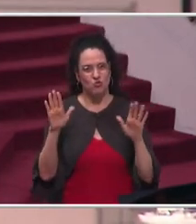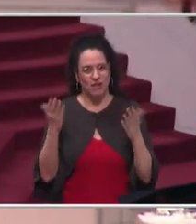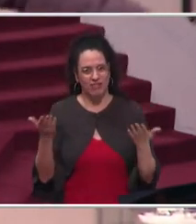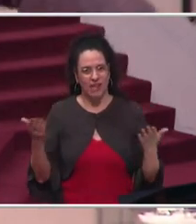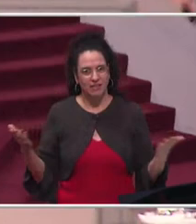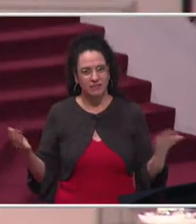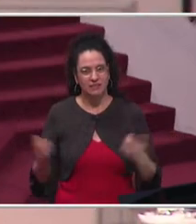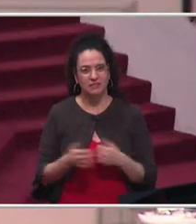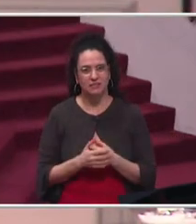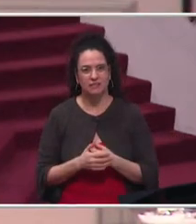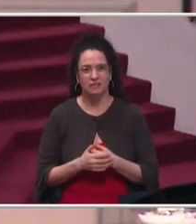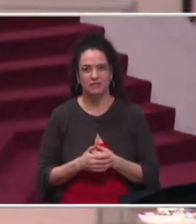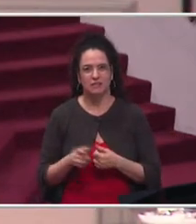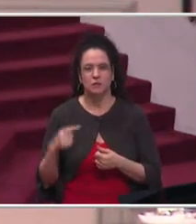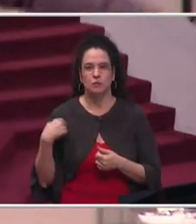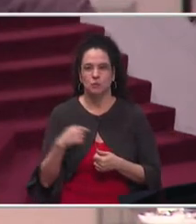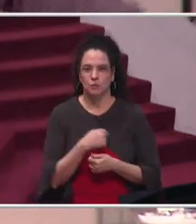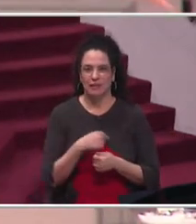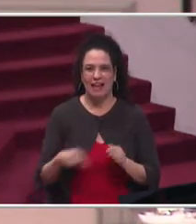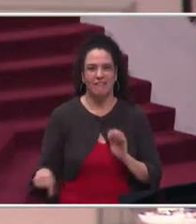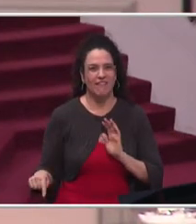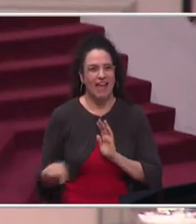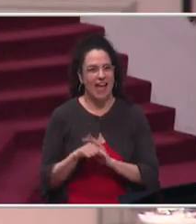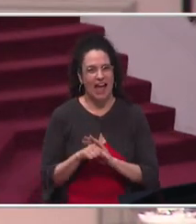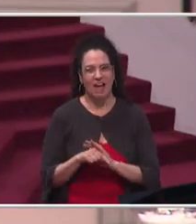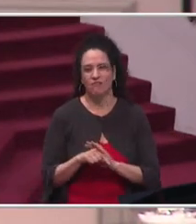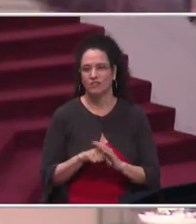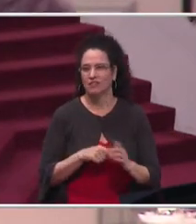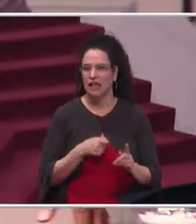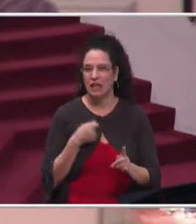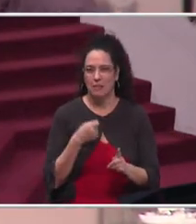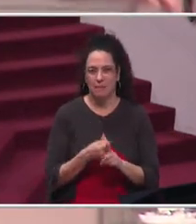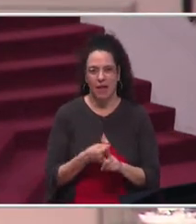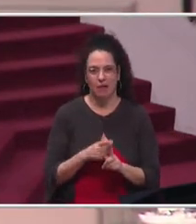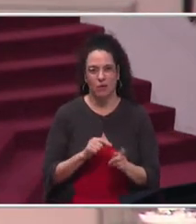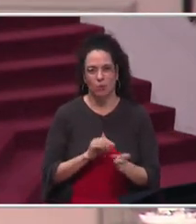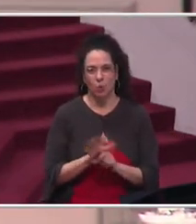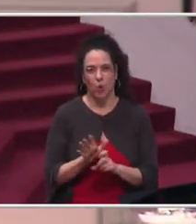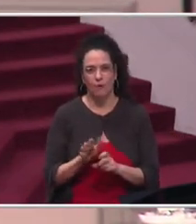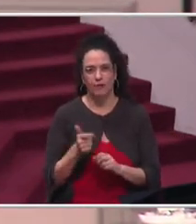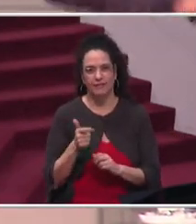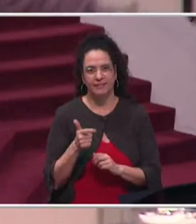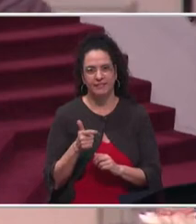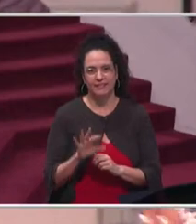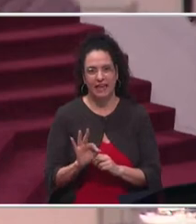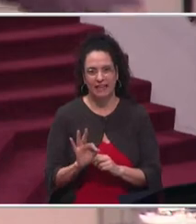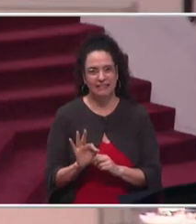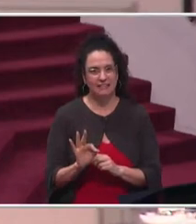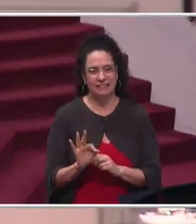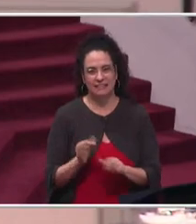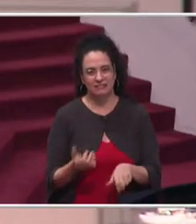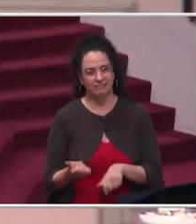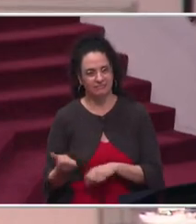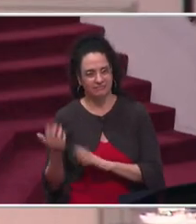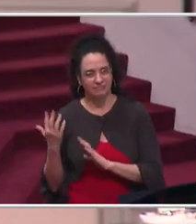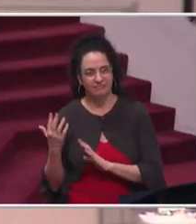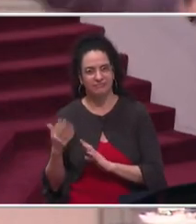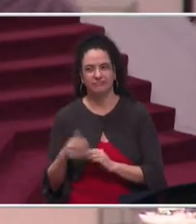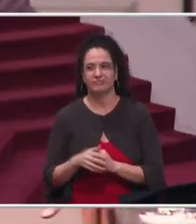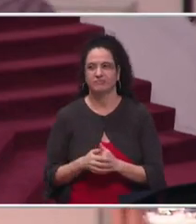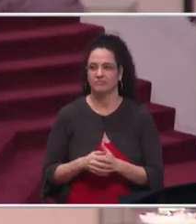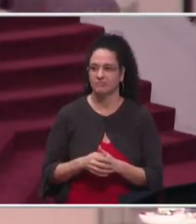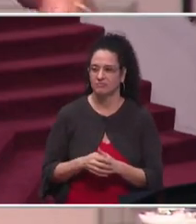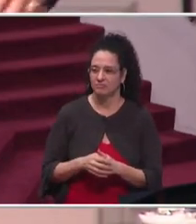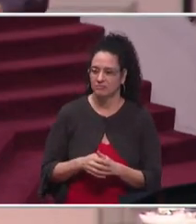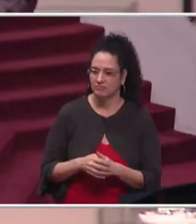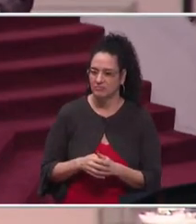We're putting the adverse effects of COVID-19 behind us. We're putting all that stuff. We're still seeking to be healthy and safe, but we're